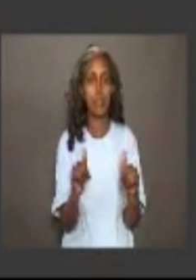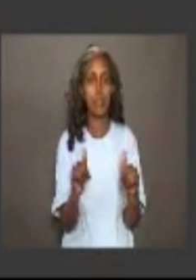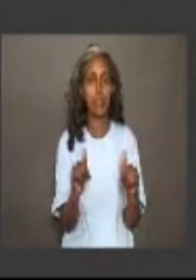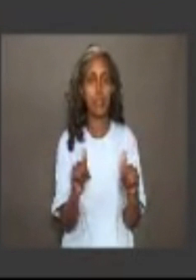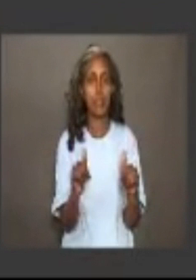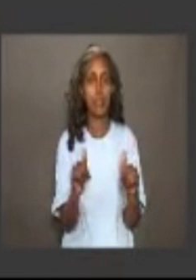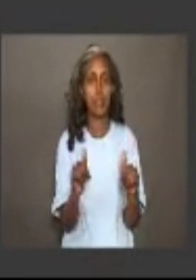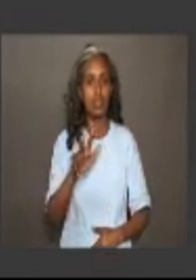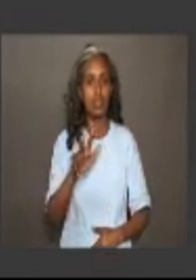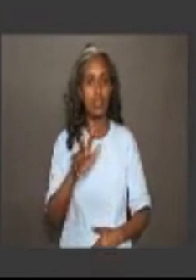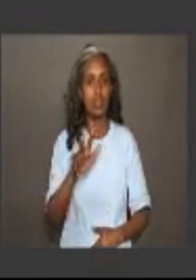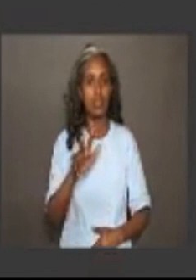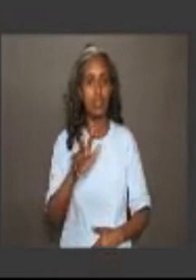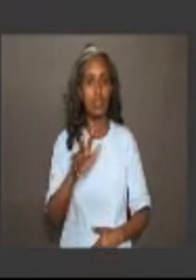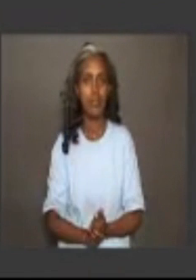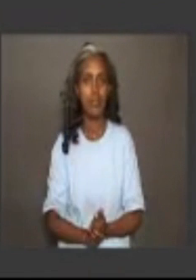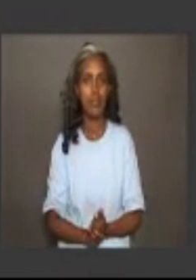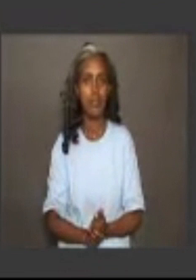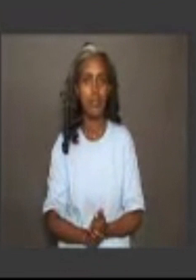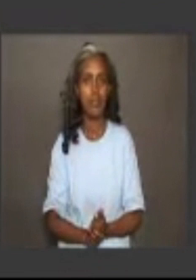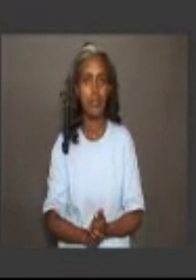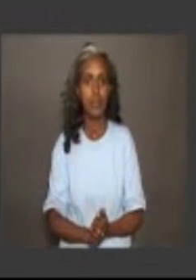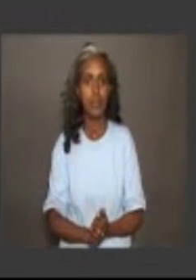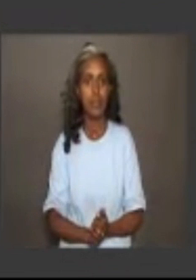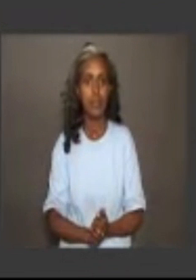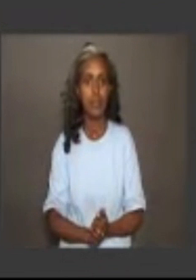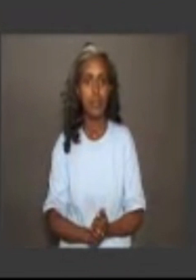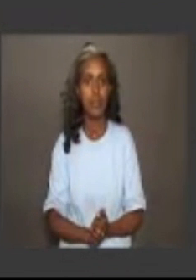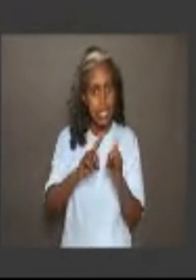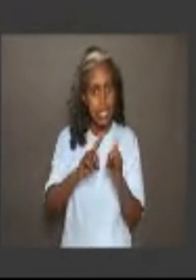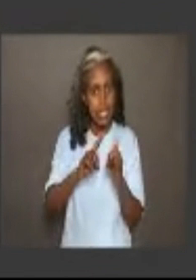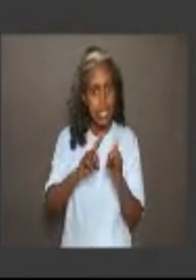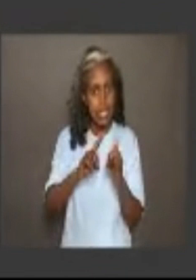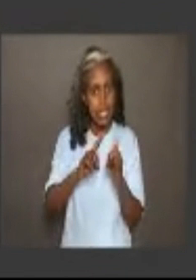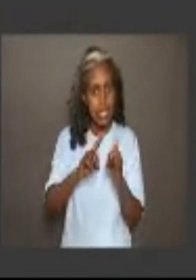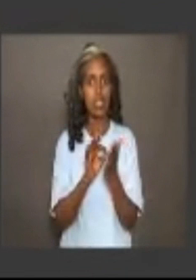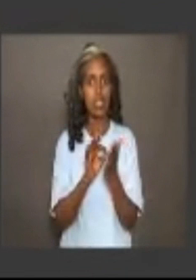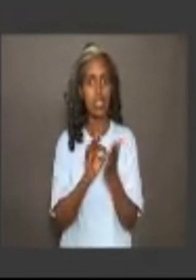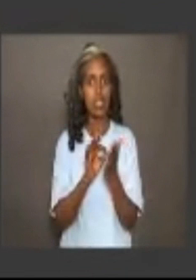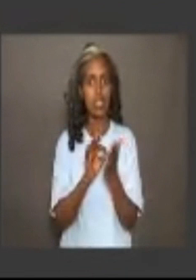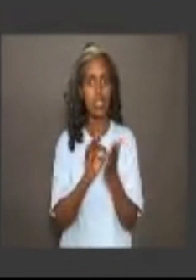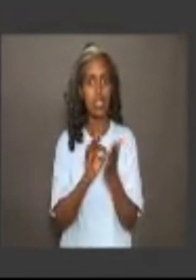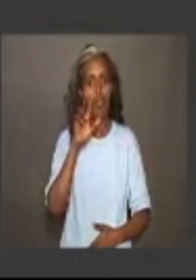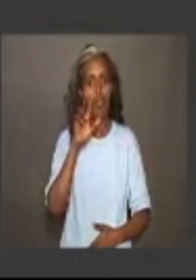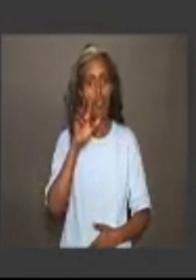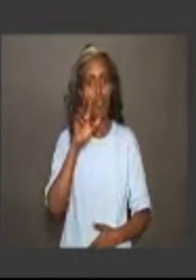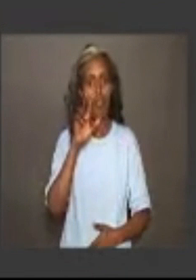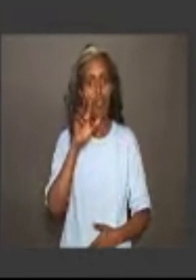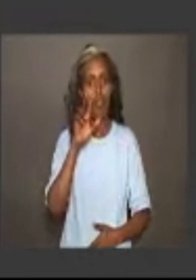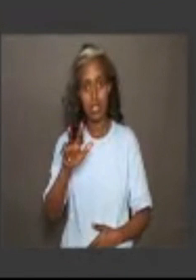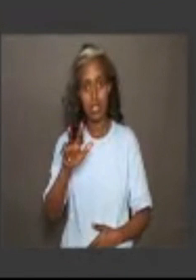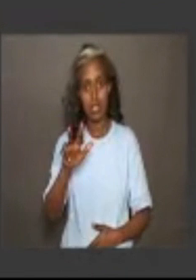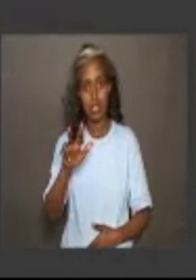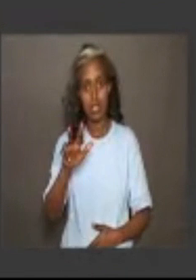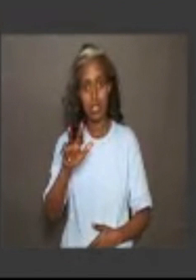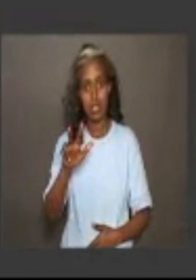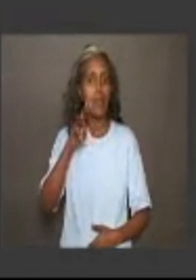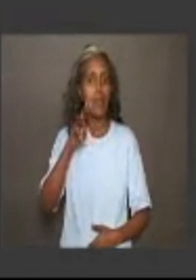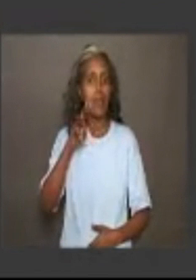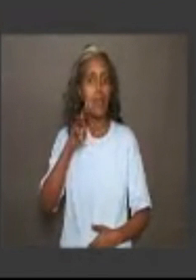3. The last number, 43, is a prime